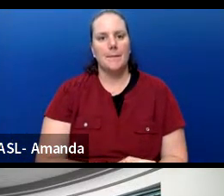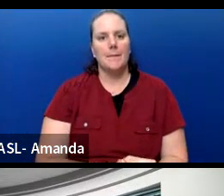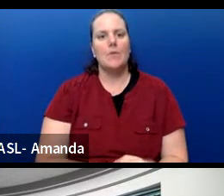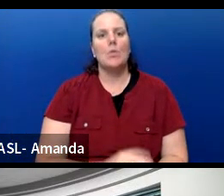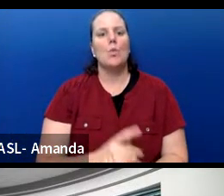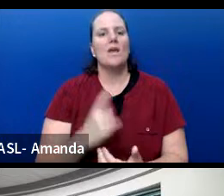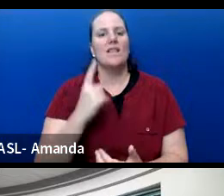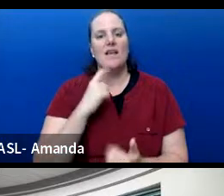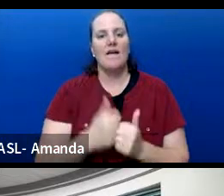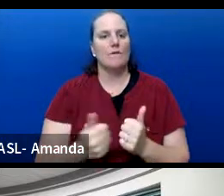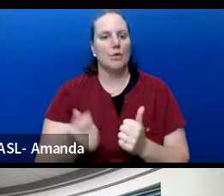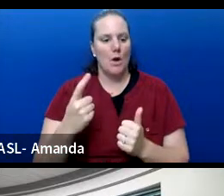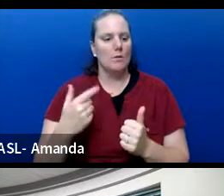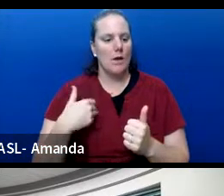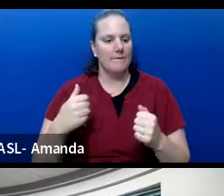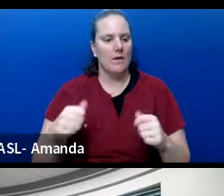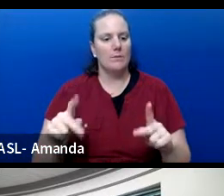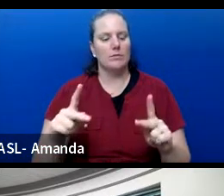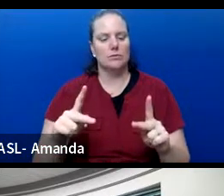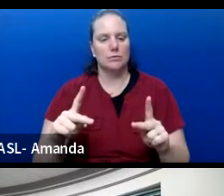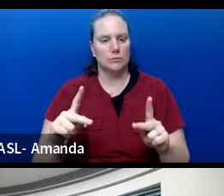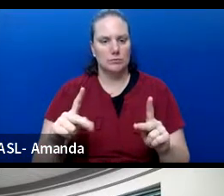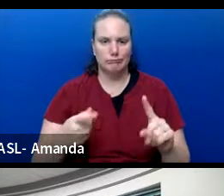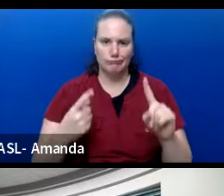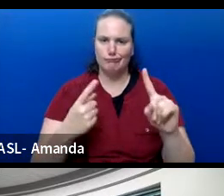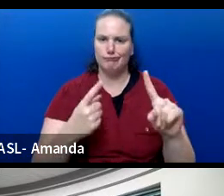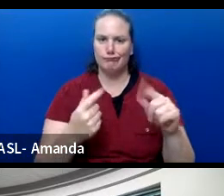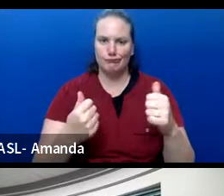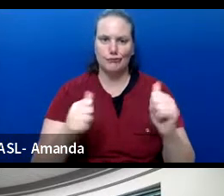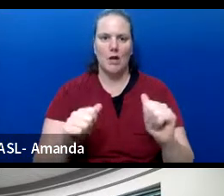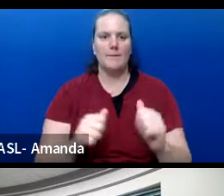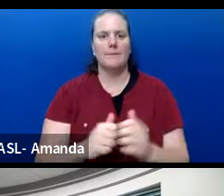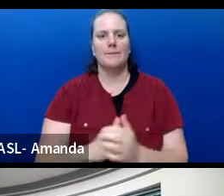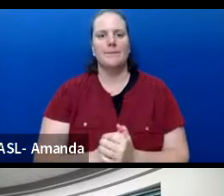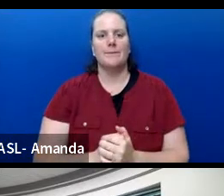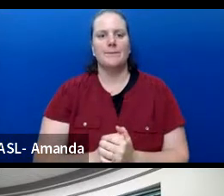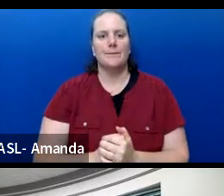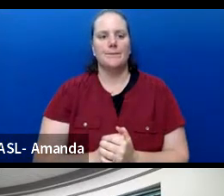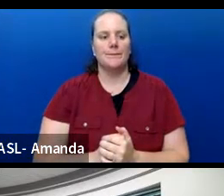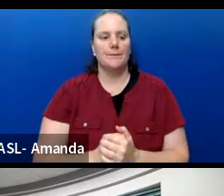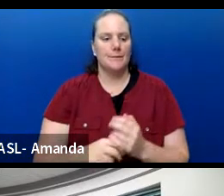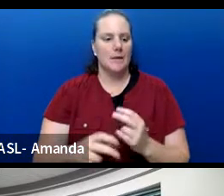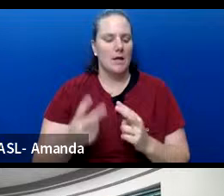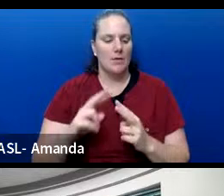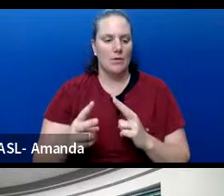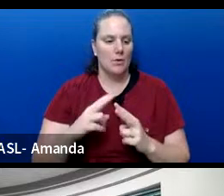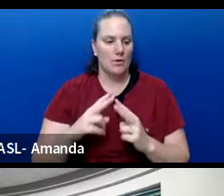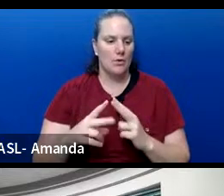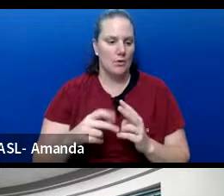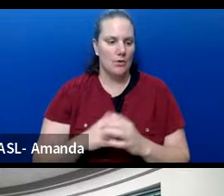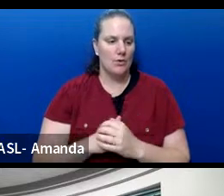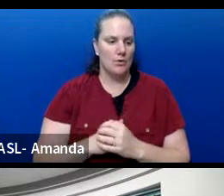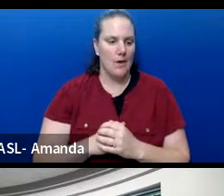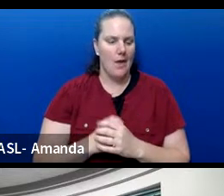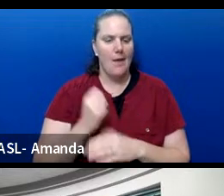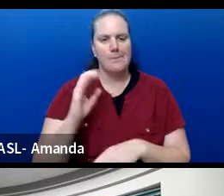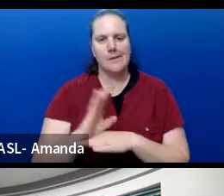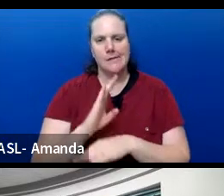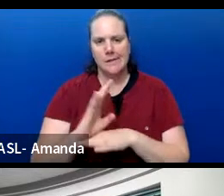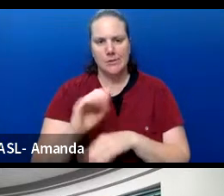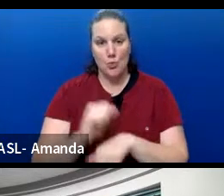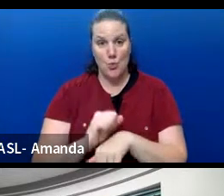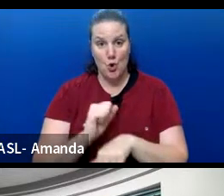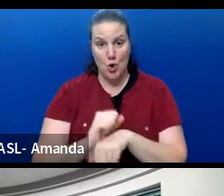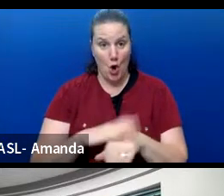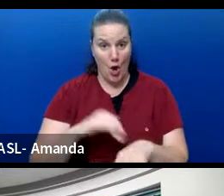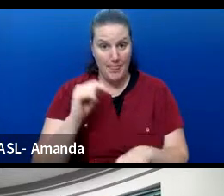everyone is going to get an opportunity and a shot at either being a business that works on